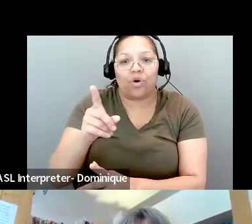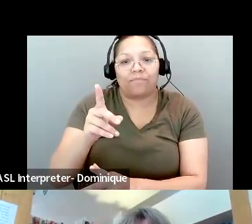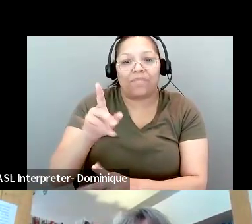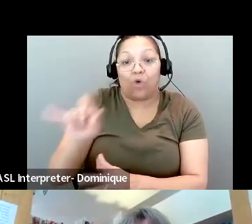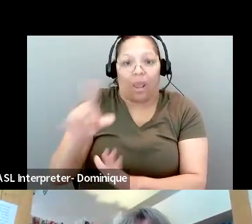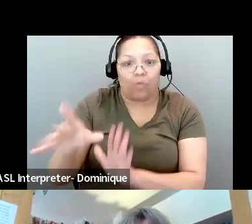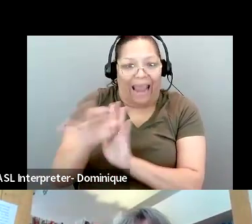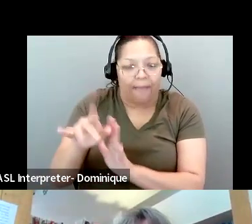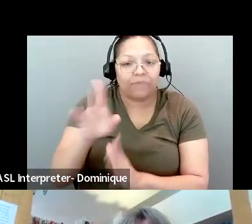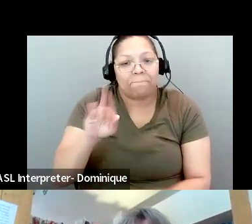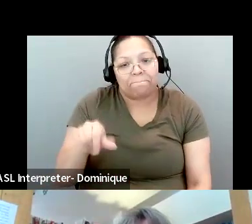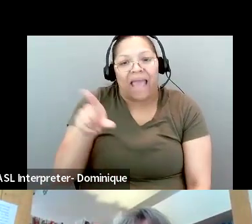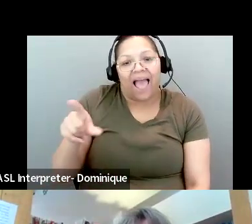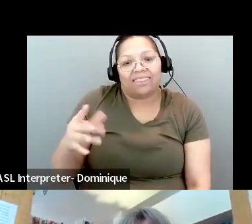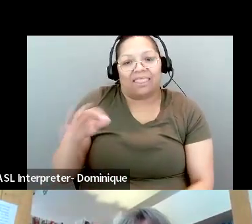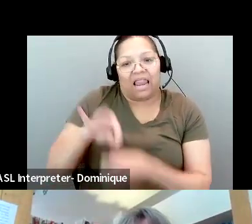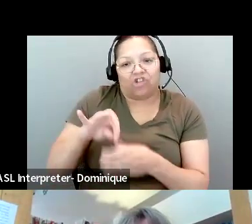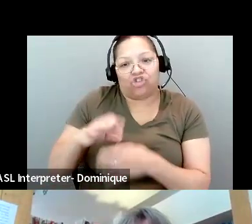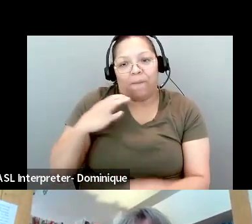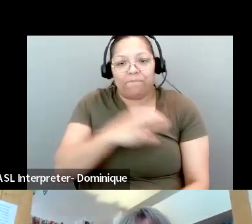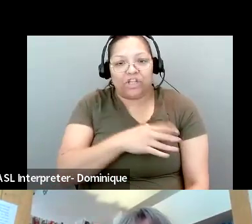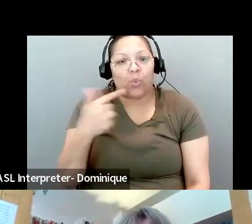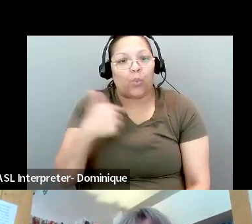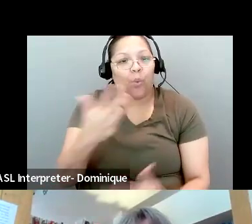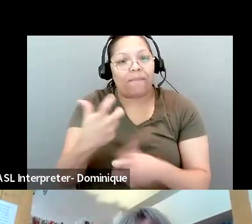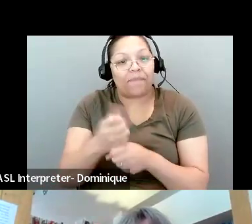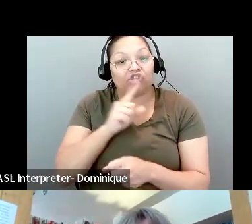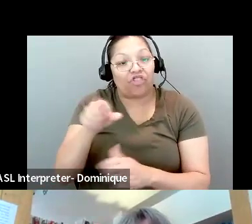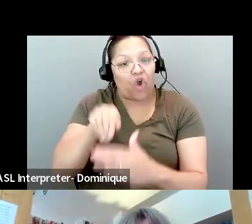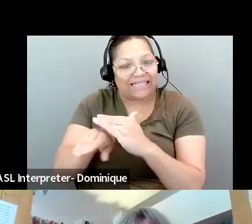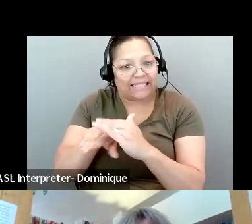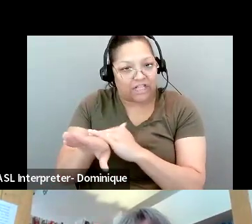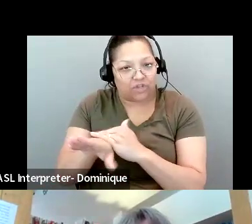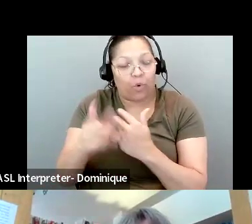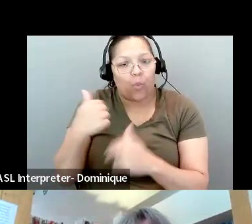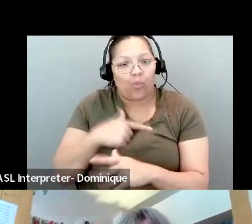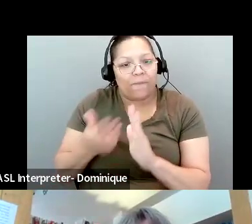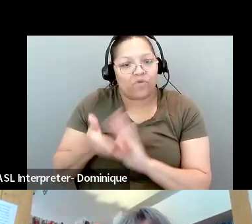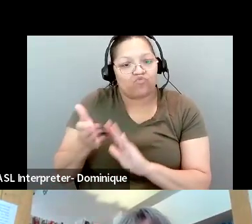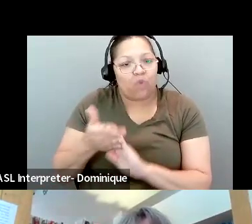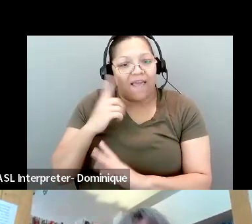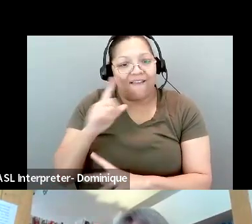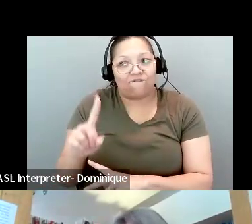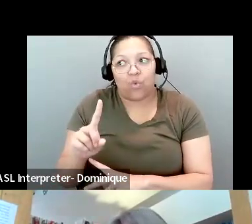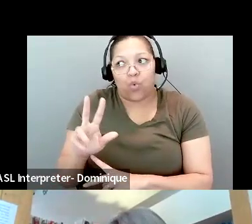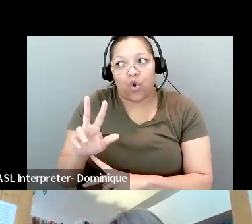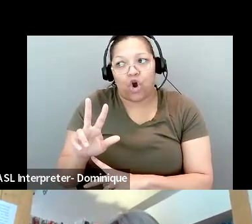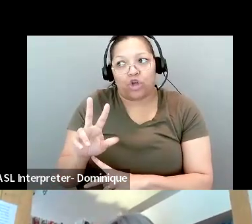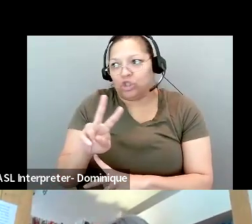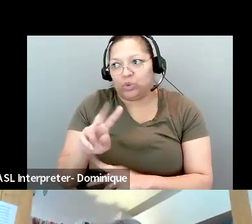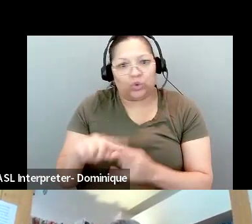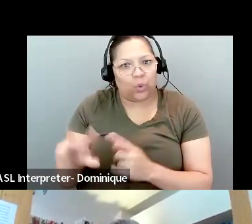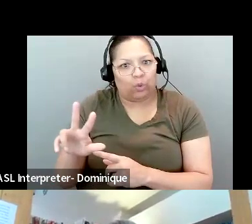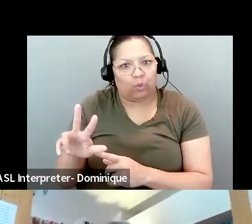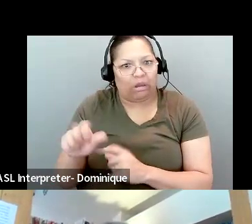going to make sure that they're accessible prior to elections. We've been running that program for 2 or 3 years now.